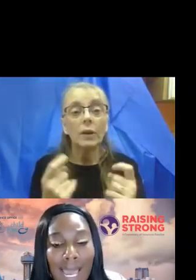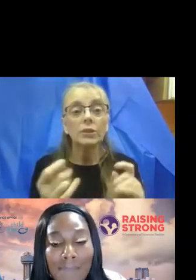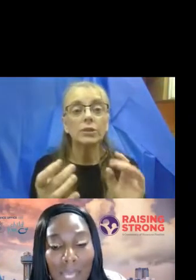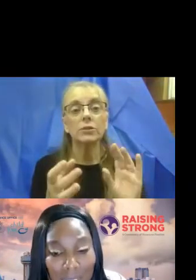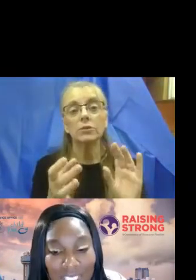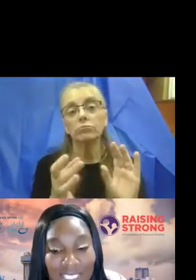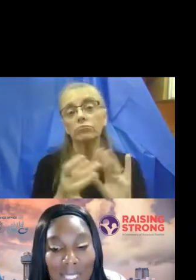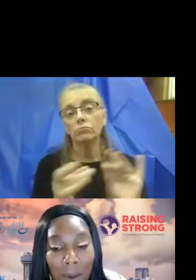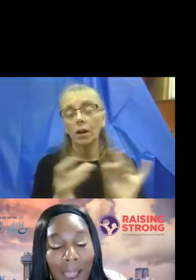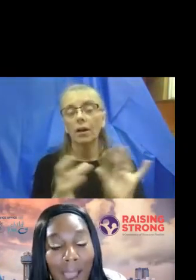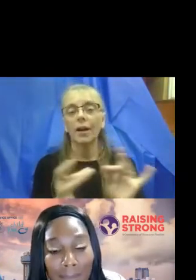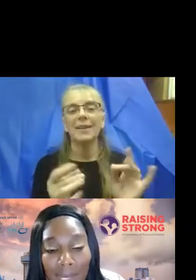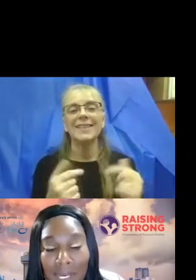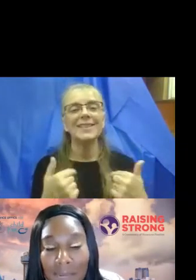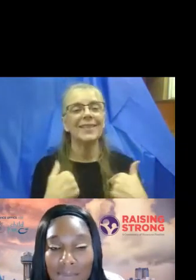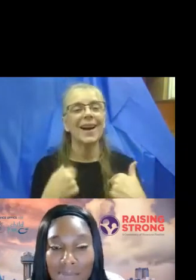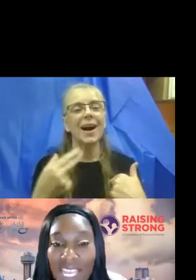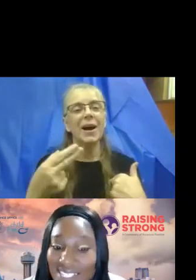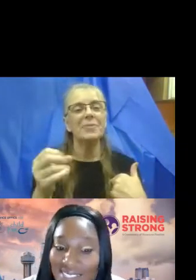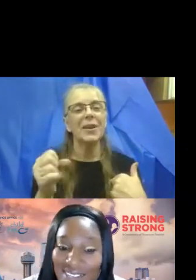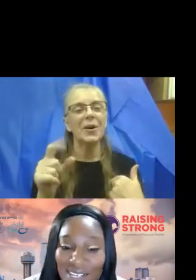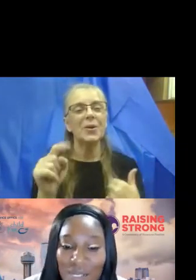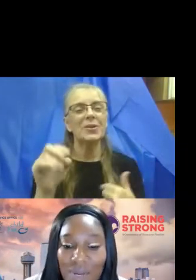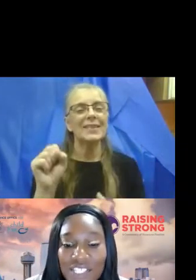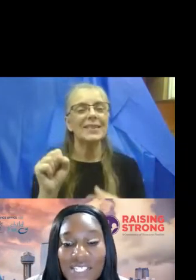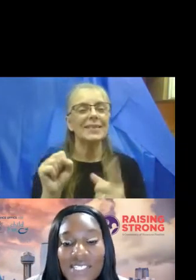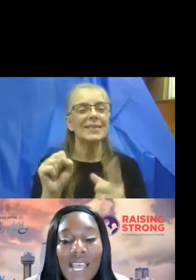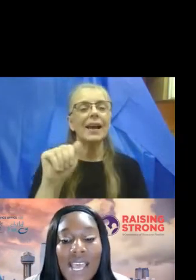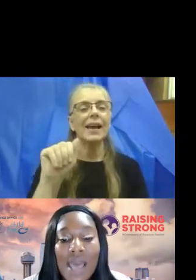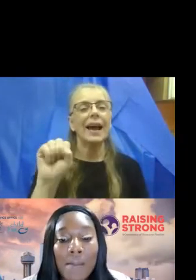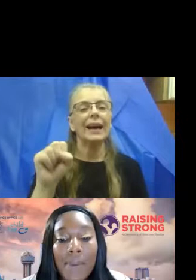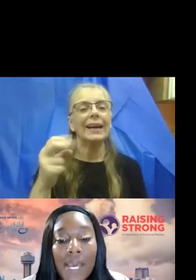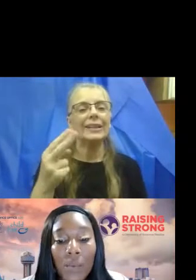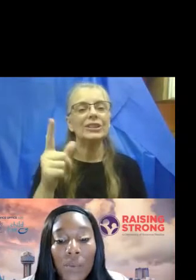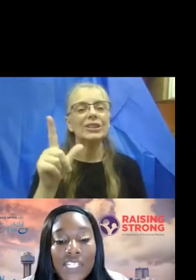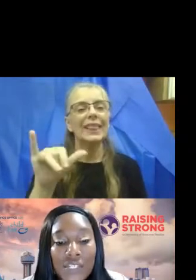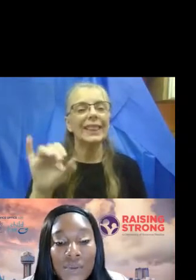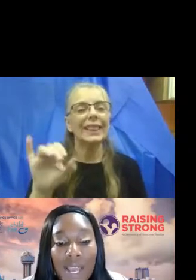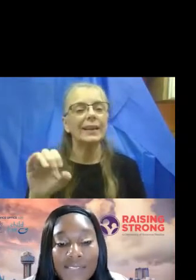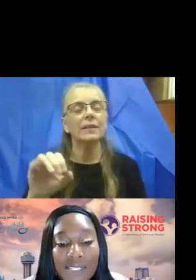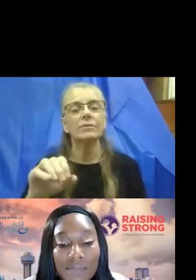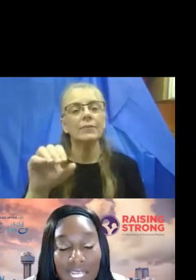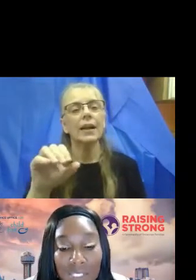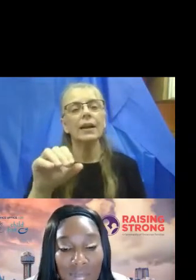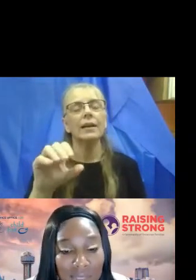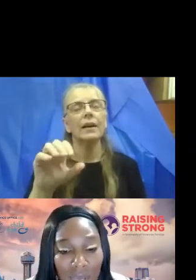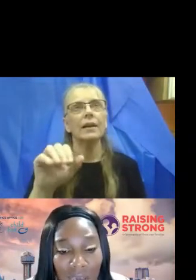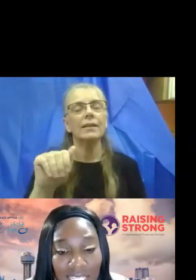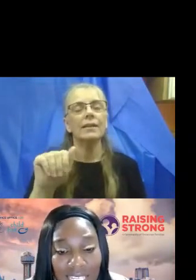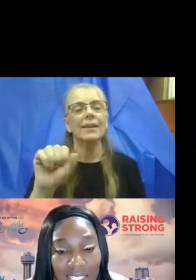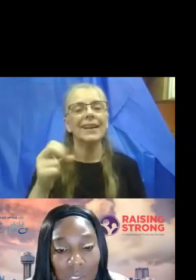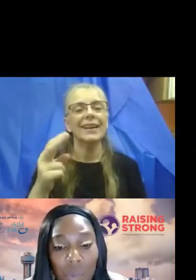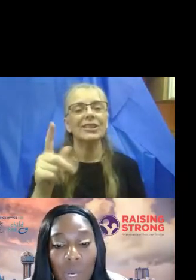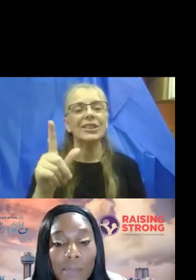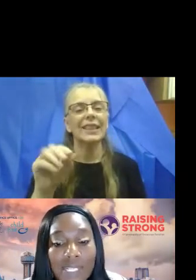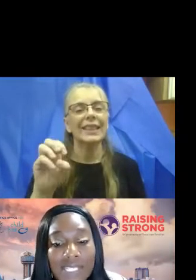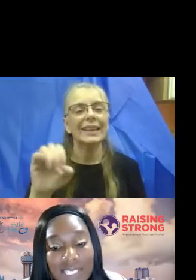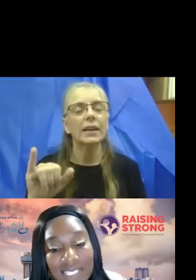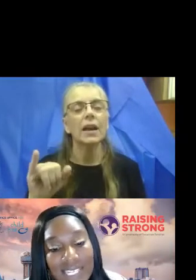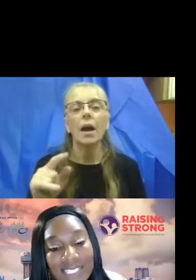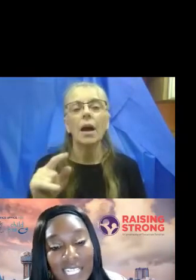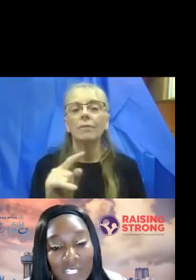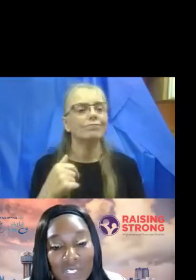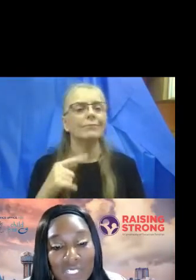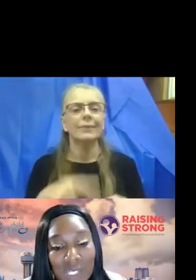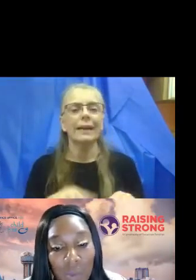event, I'm the hostess, so I'm not going to be able to answer all your questions, but we do have some, I do have some colleagues who will help